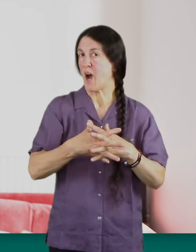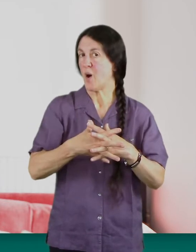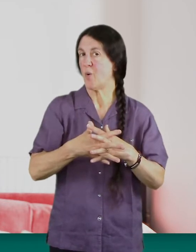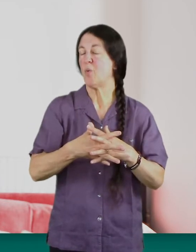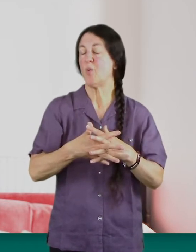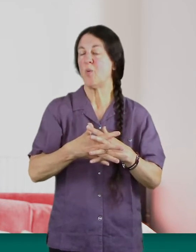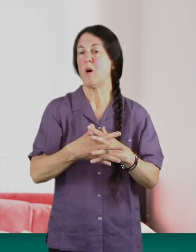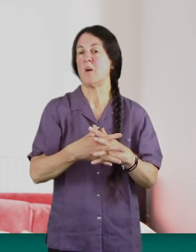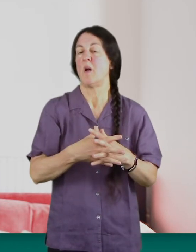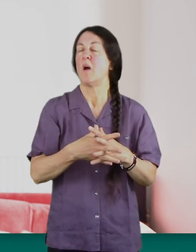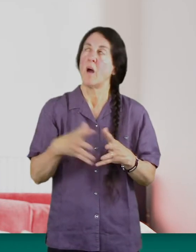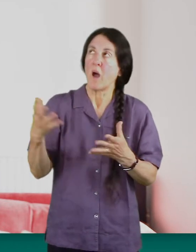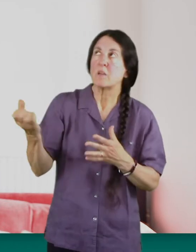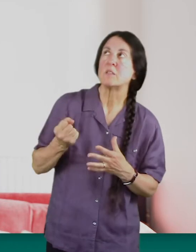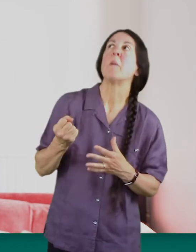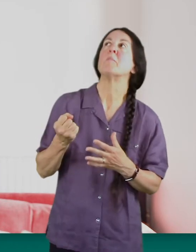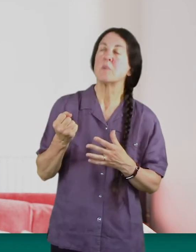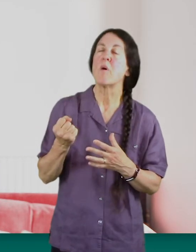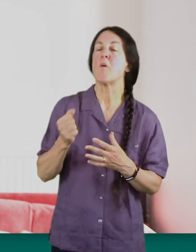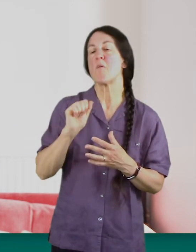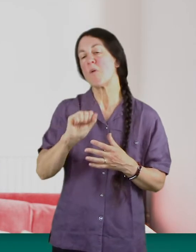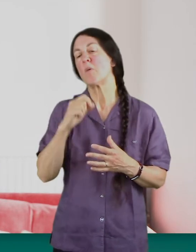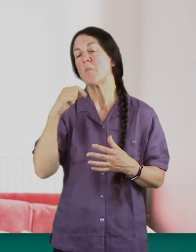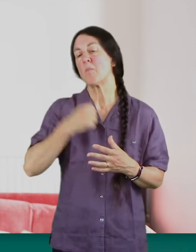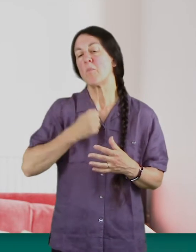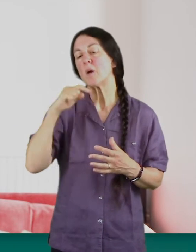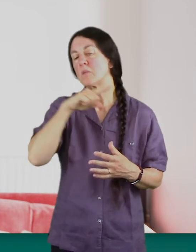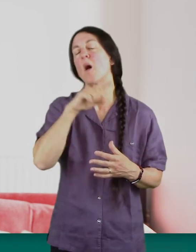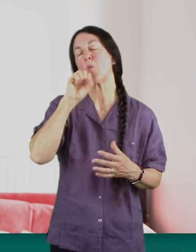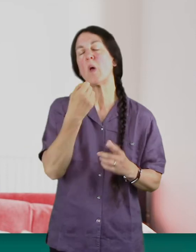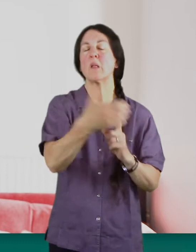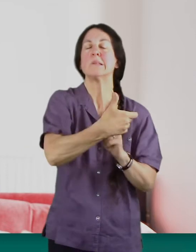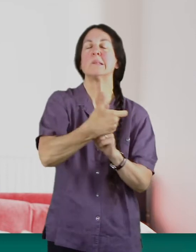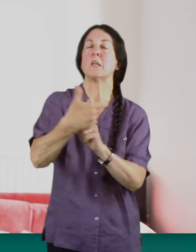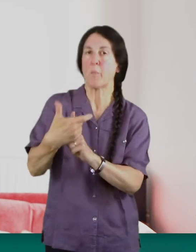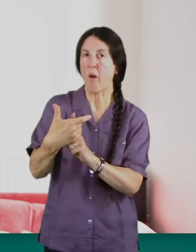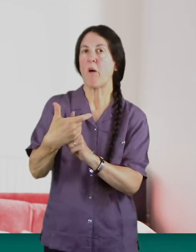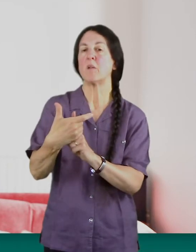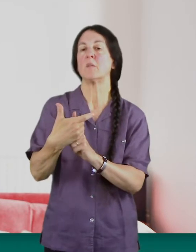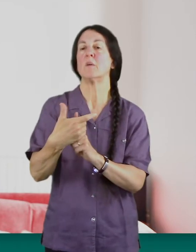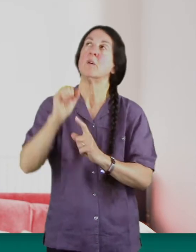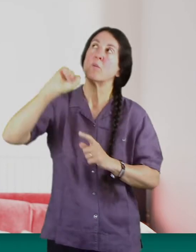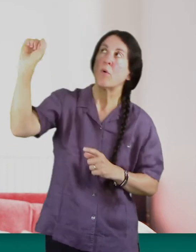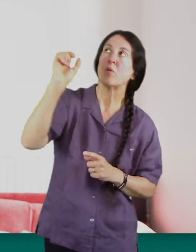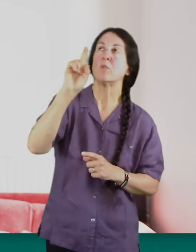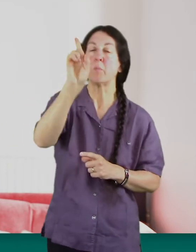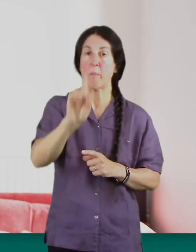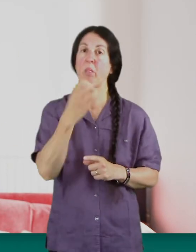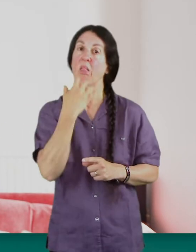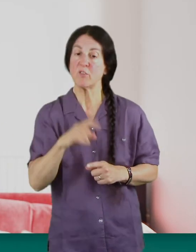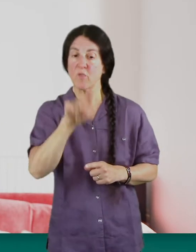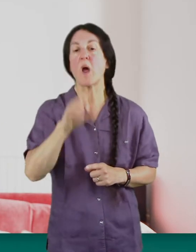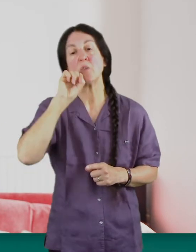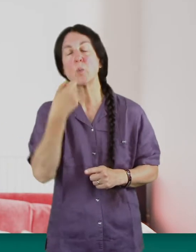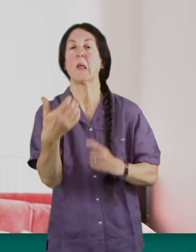apart as a judge over Israel, as a deliverer for Israel, a redeemer for Israel. Samson's dad